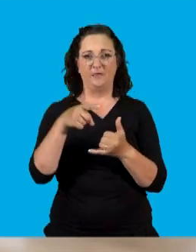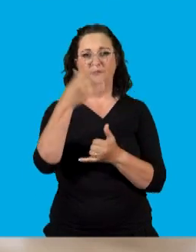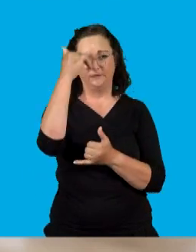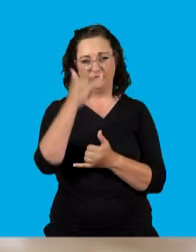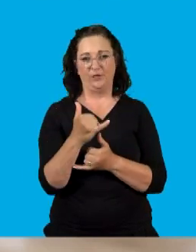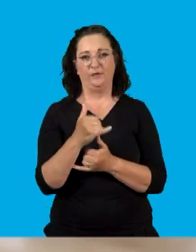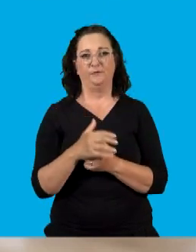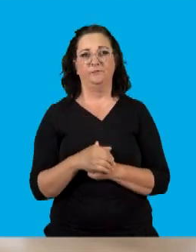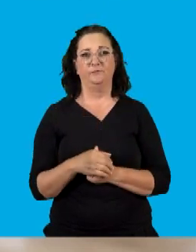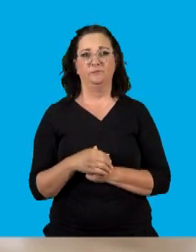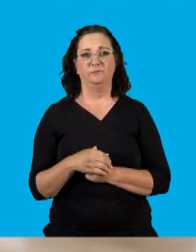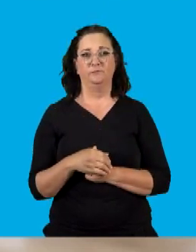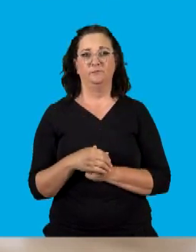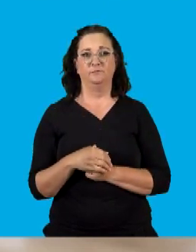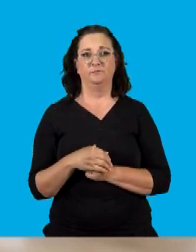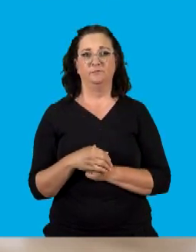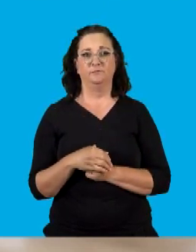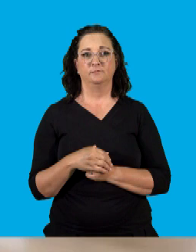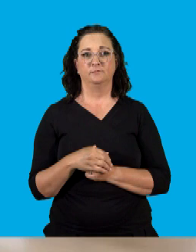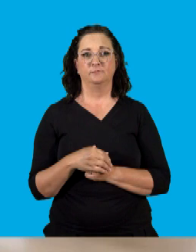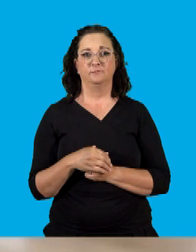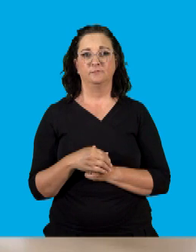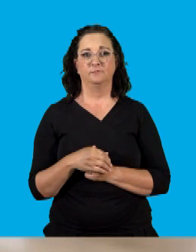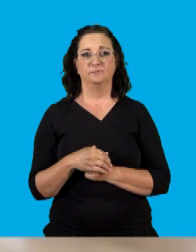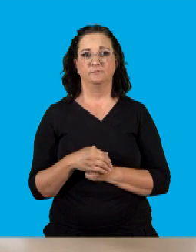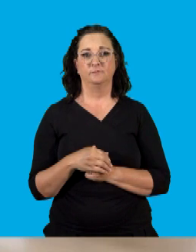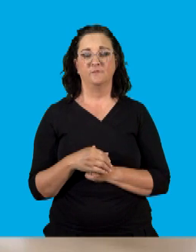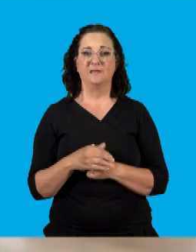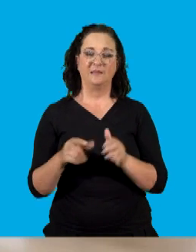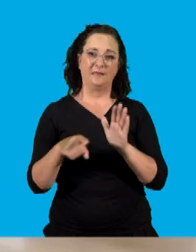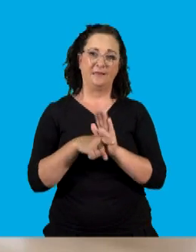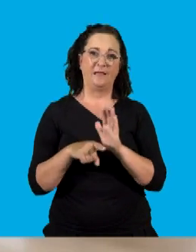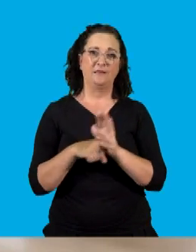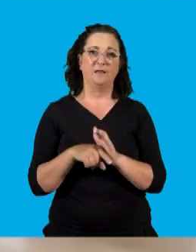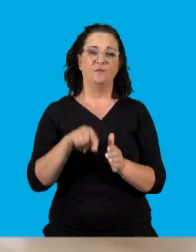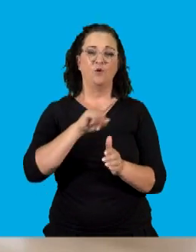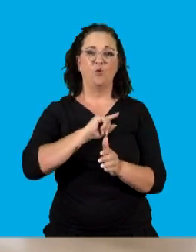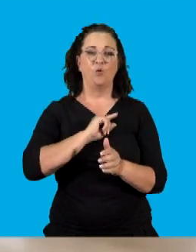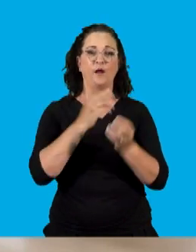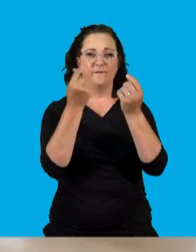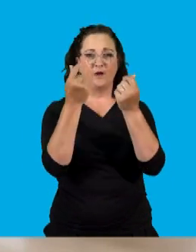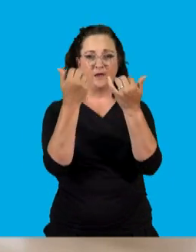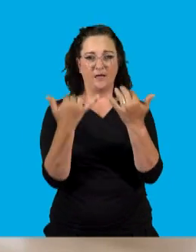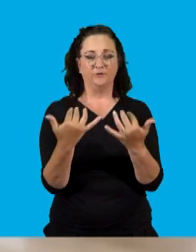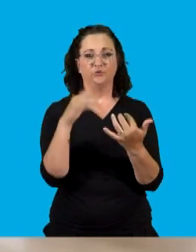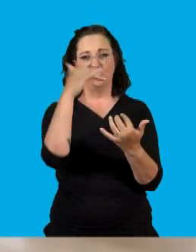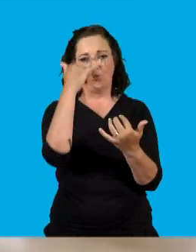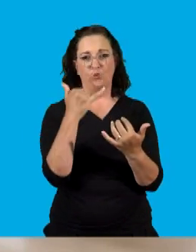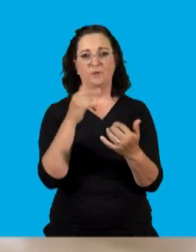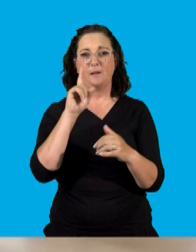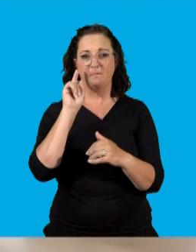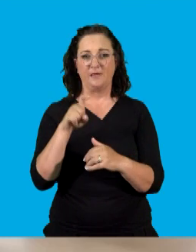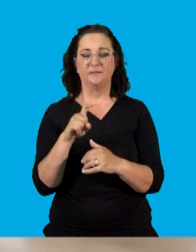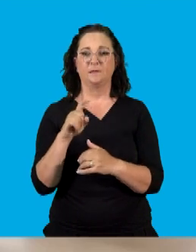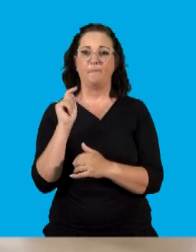have to be audited, which again, it's going to be a disadvantage, because when you audit financial statements, you need